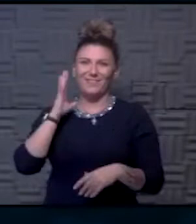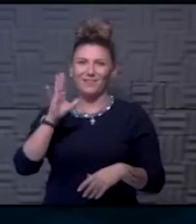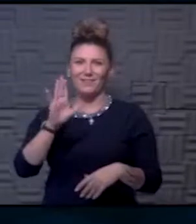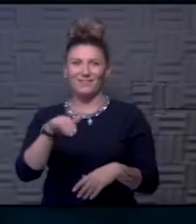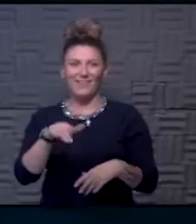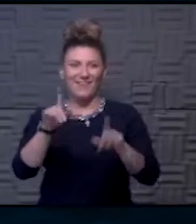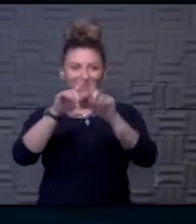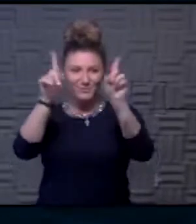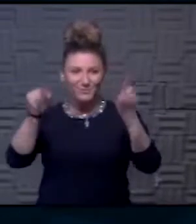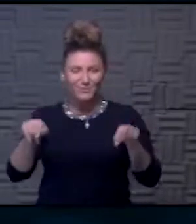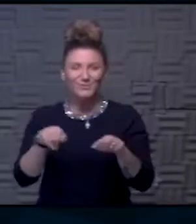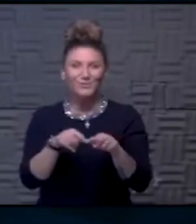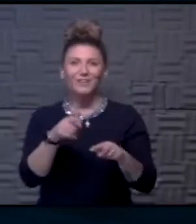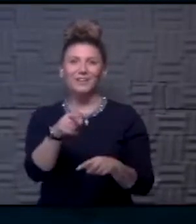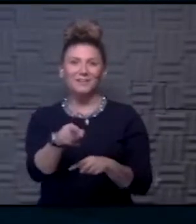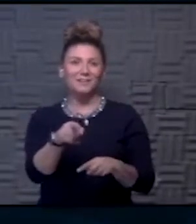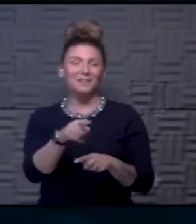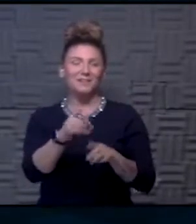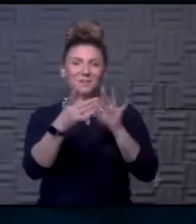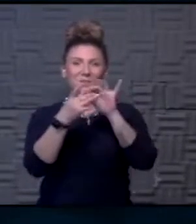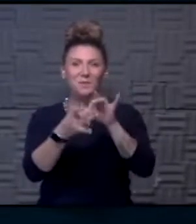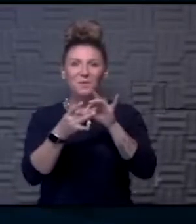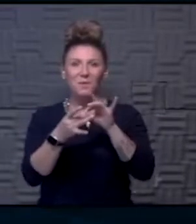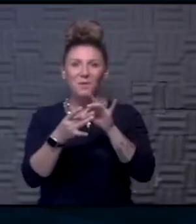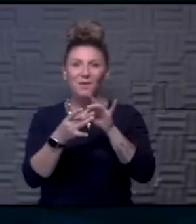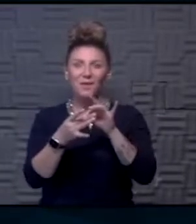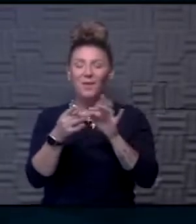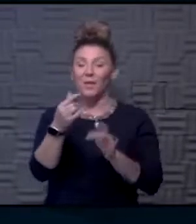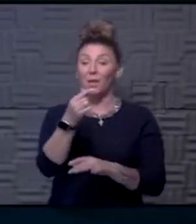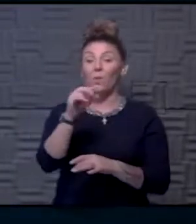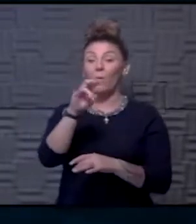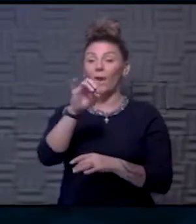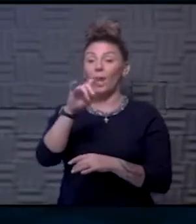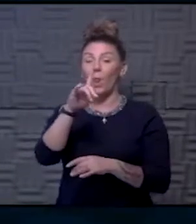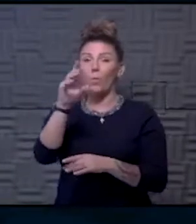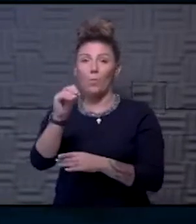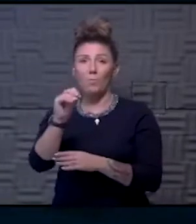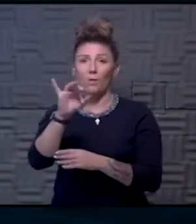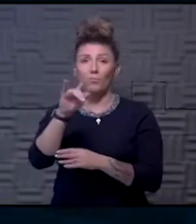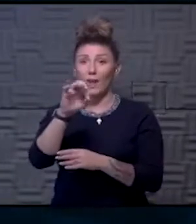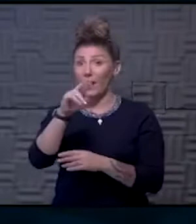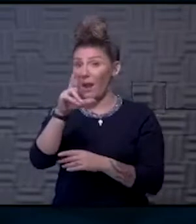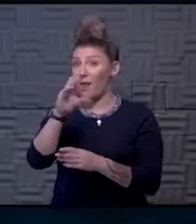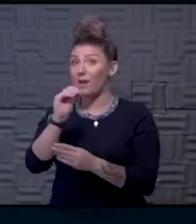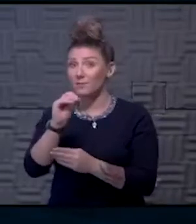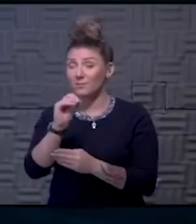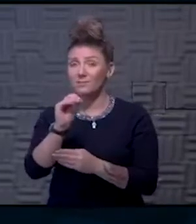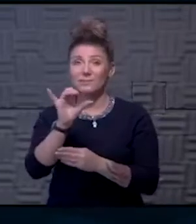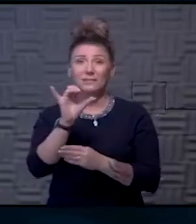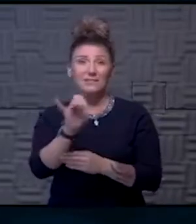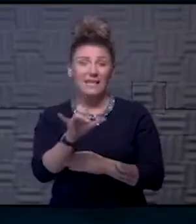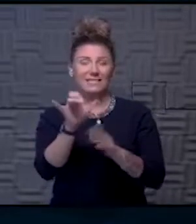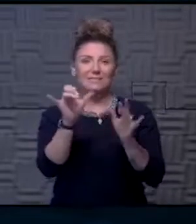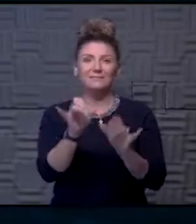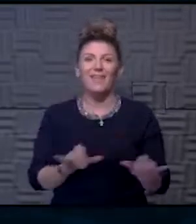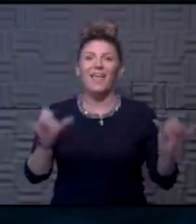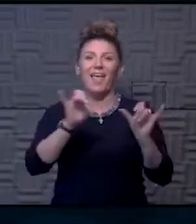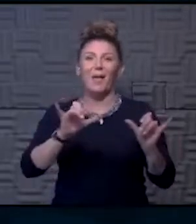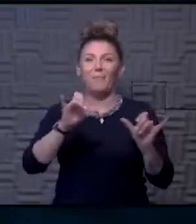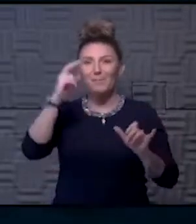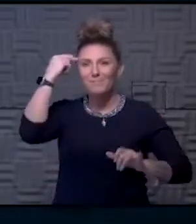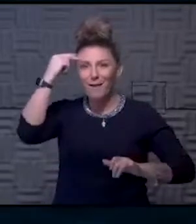screen is about the Guadalupe Reyes Marathon, which is something very common for Mexicans. We